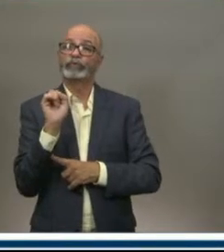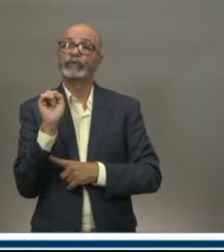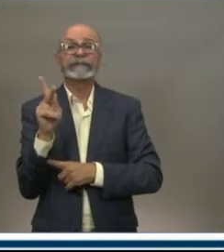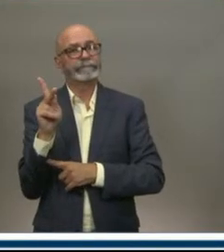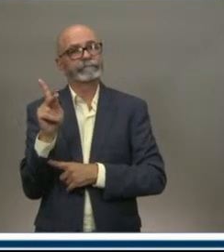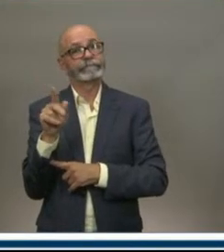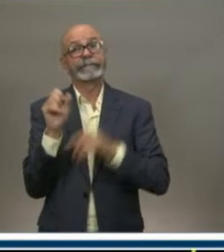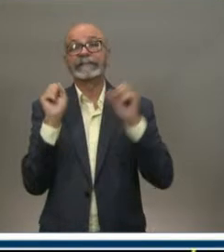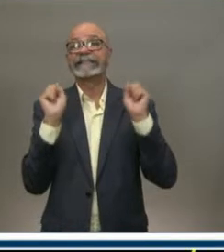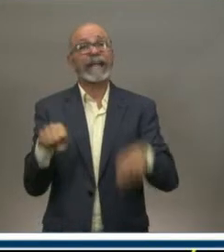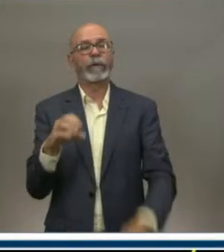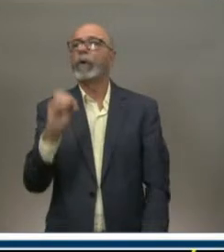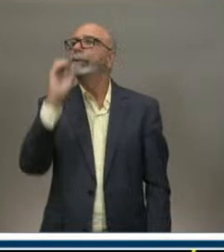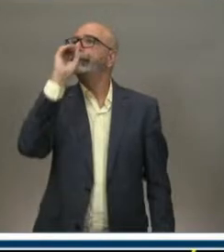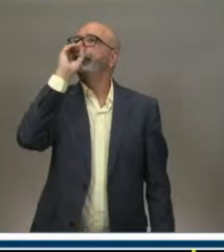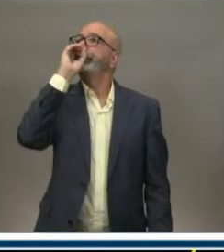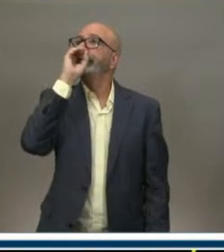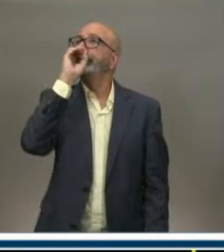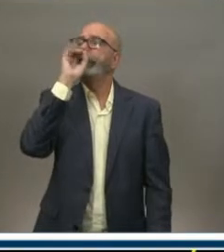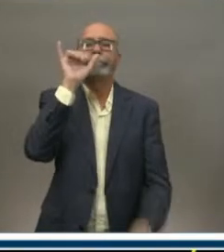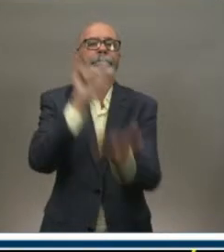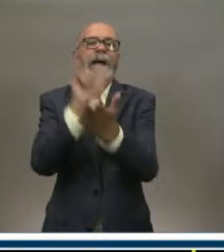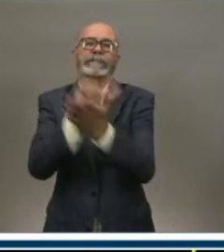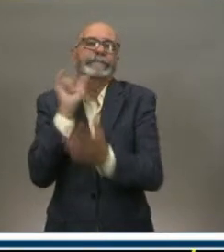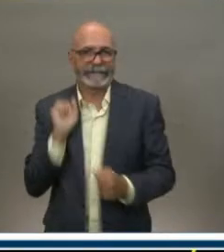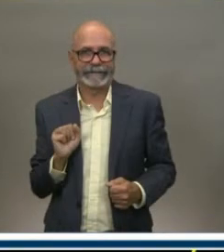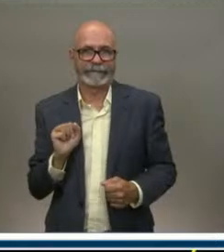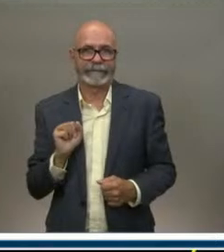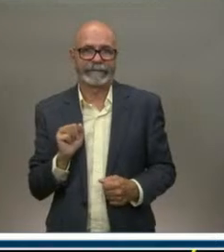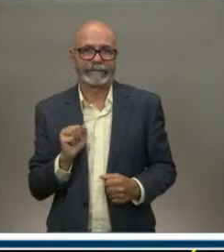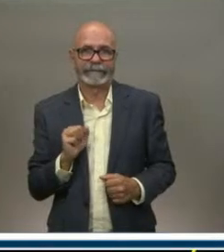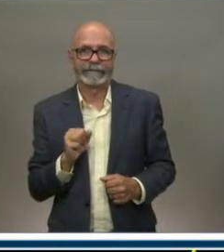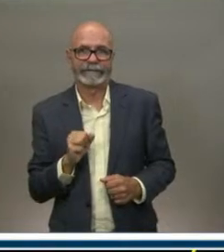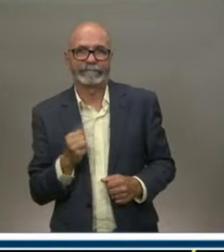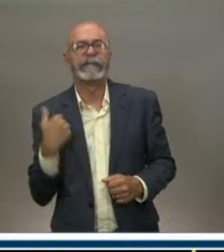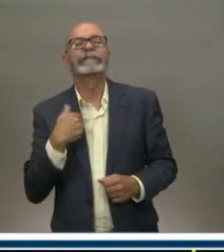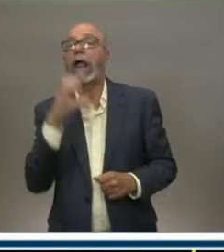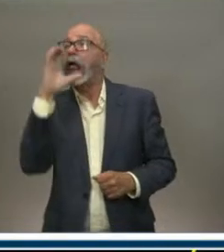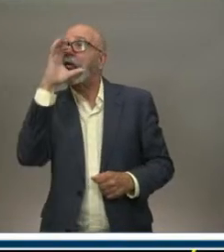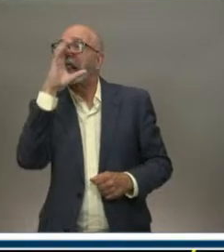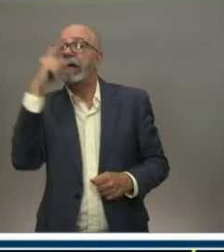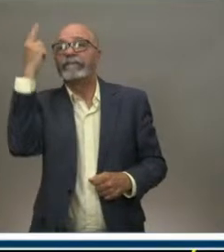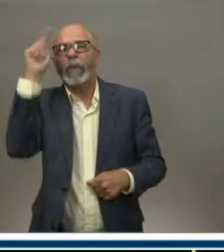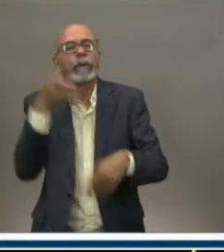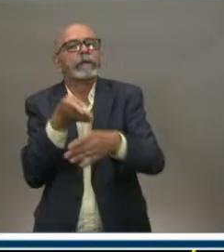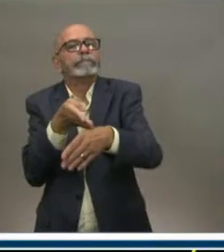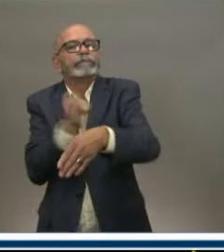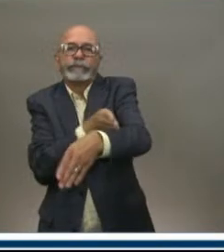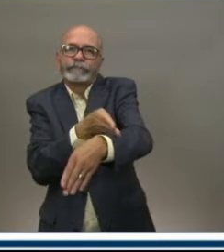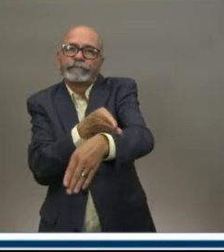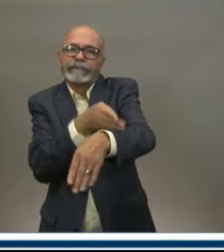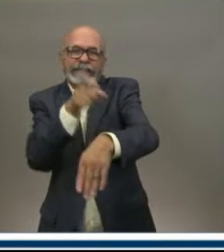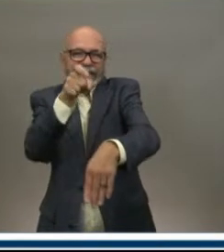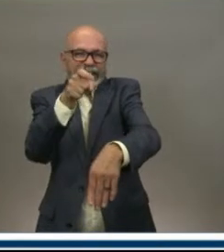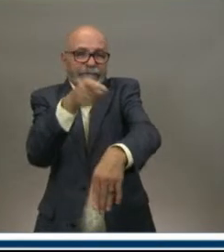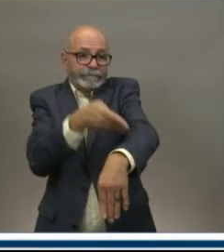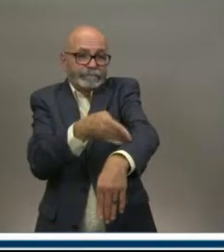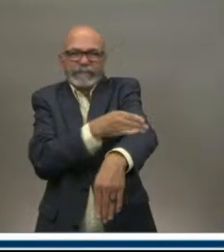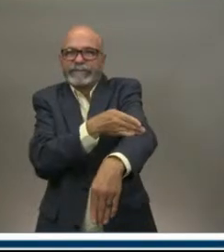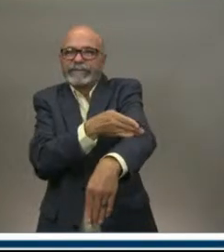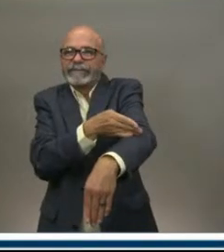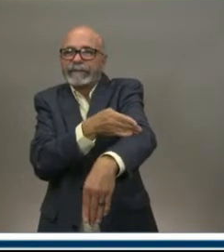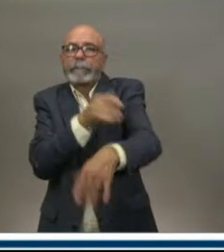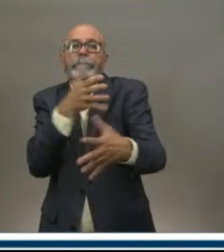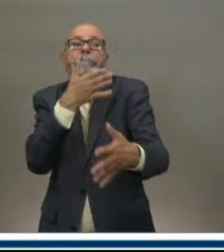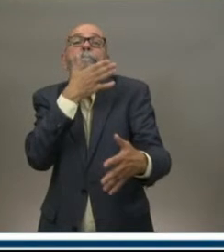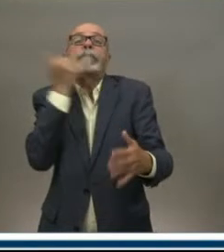continue to pursue continuous improvement so that you continue to improve the situation over what it was there